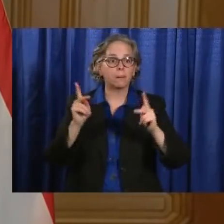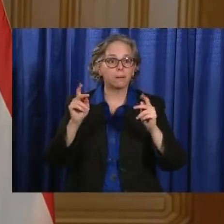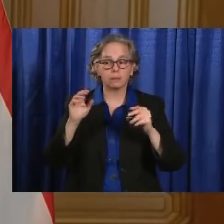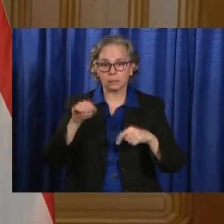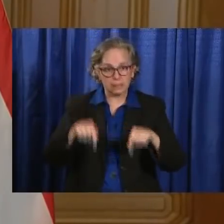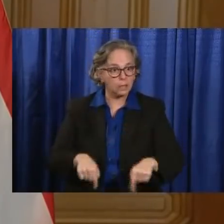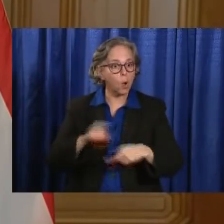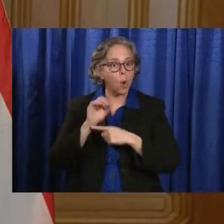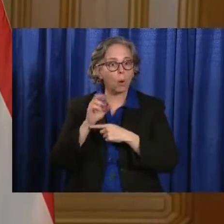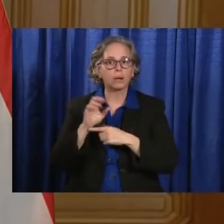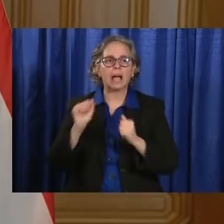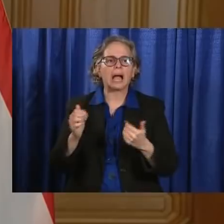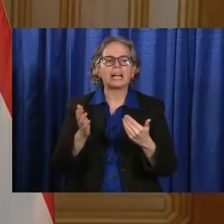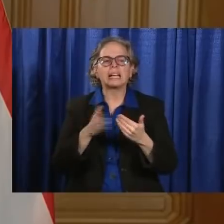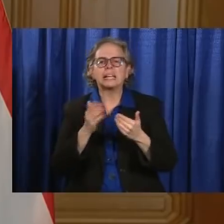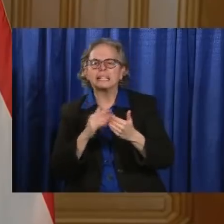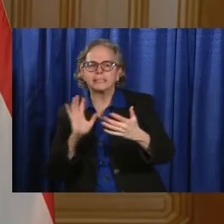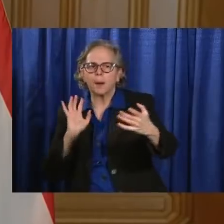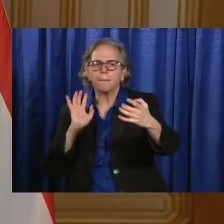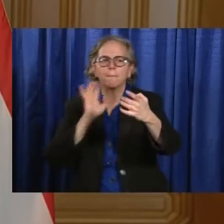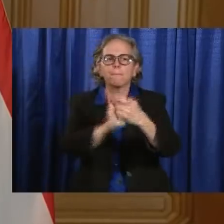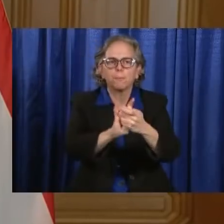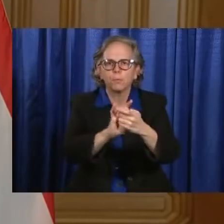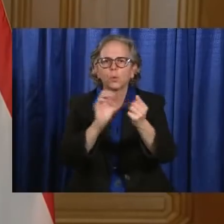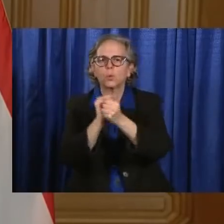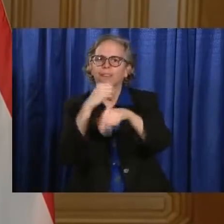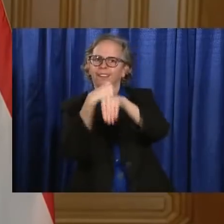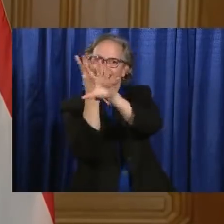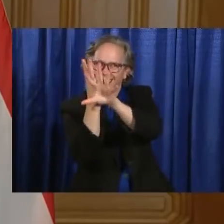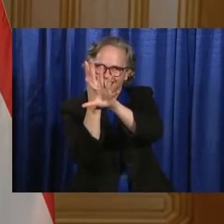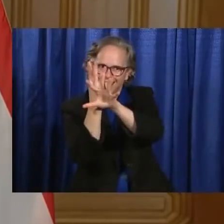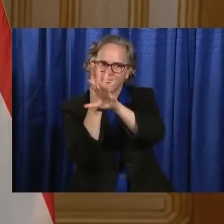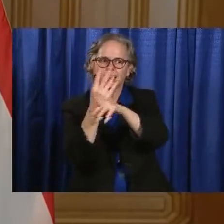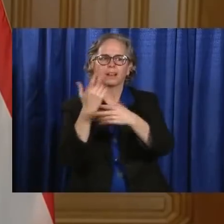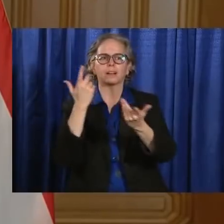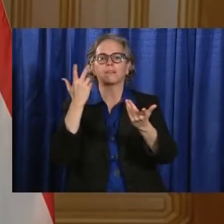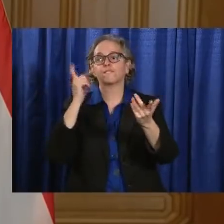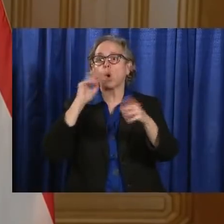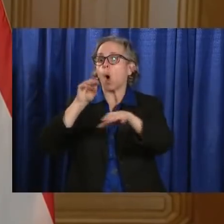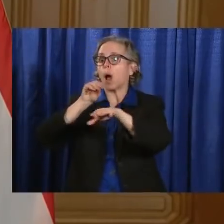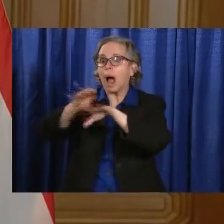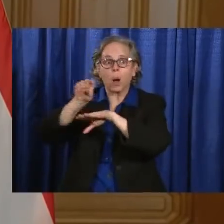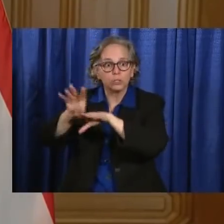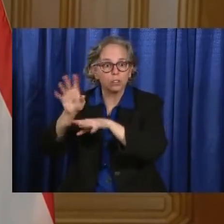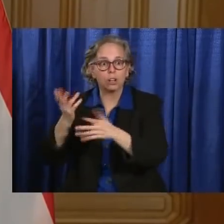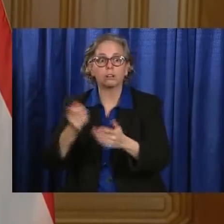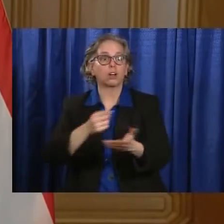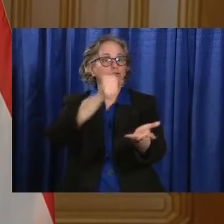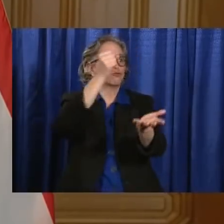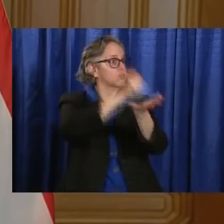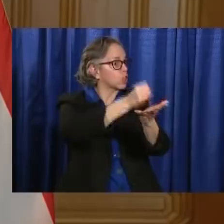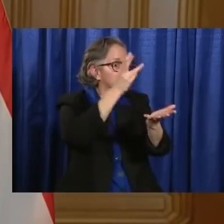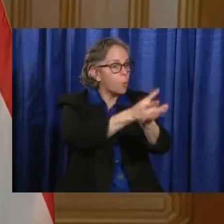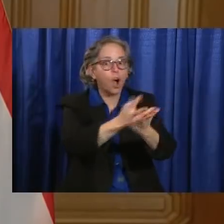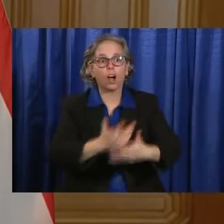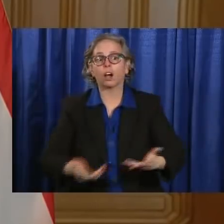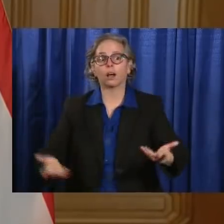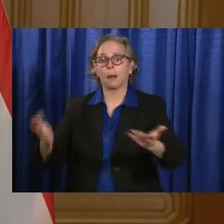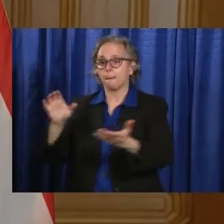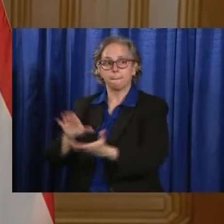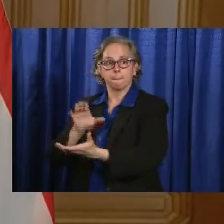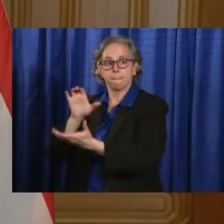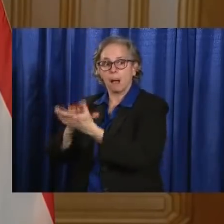individual counselors, social workers, and marriage and family counselors. Normally, to utilize telehealth services, you must have